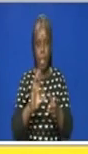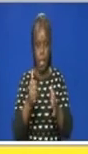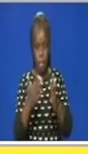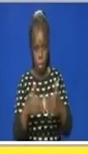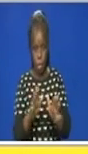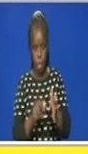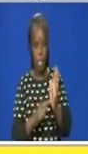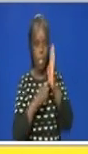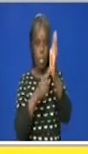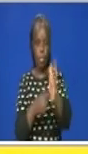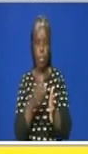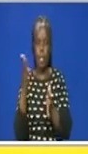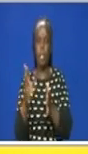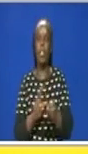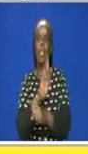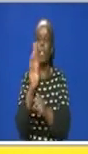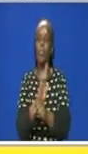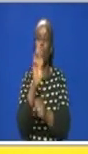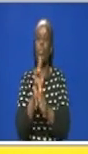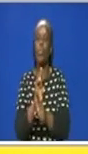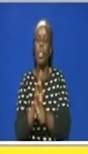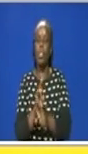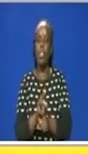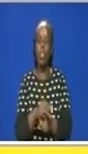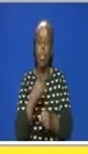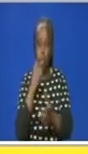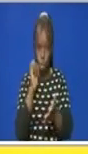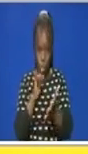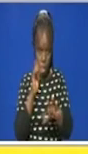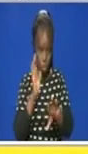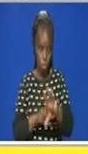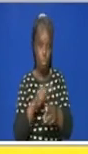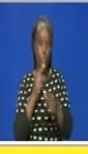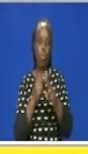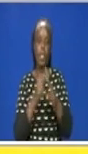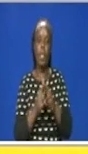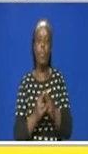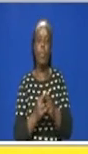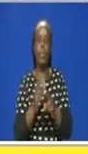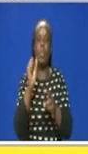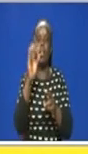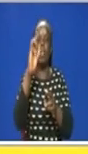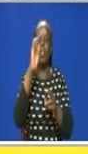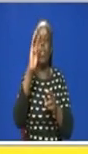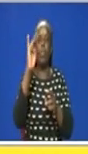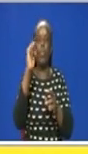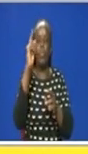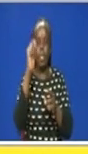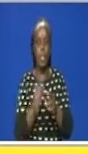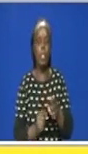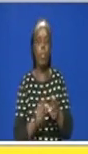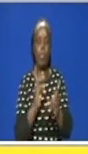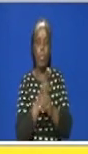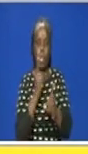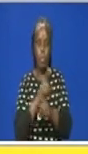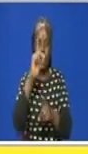is taken by Venus. So it's good to name it's Mercury. Yes. So Venus we have Mercury's orbit, we have Venus orbit, we have